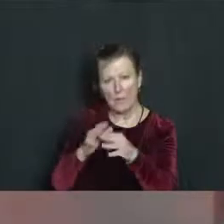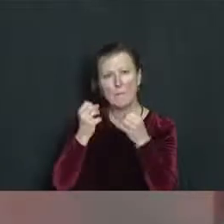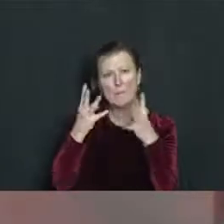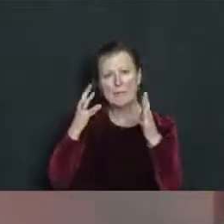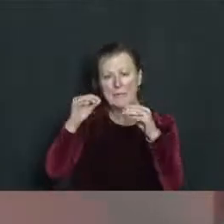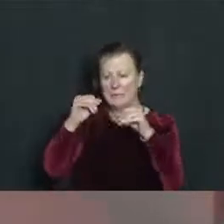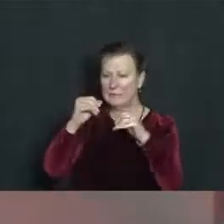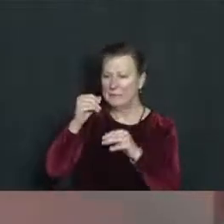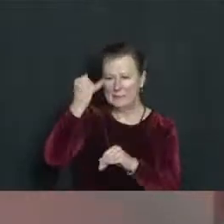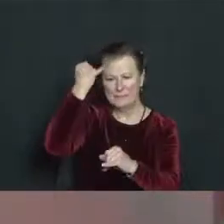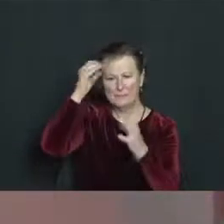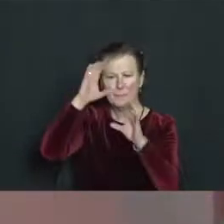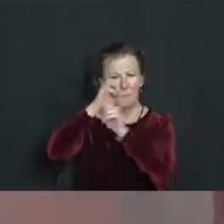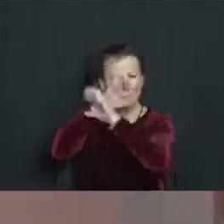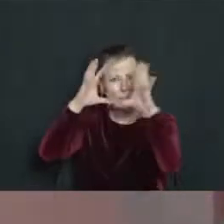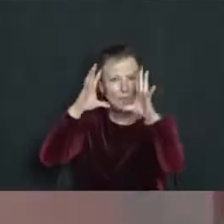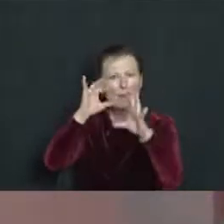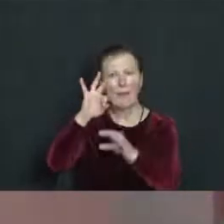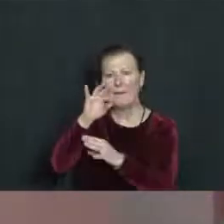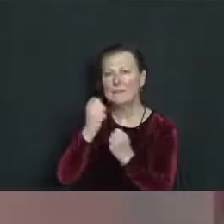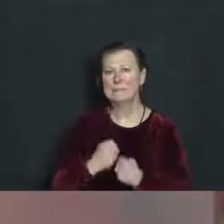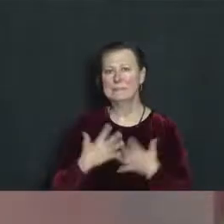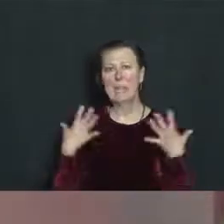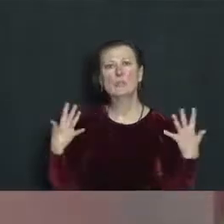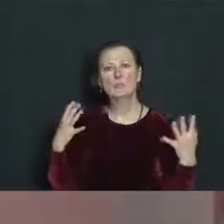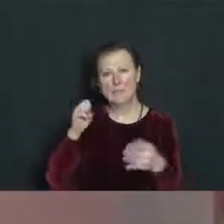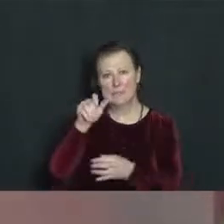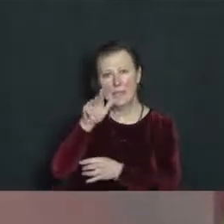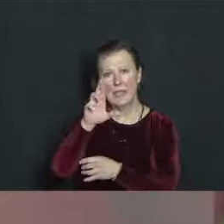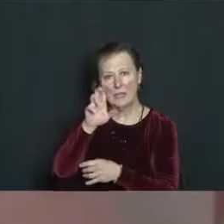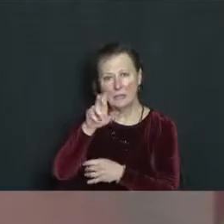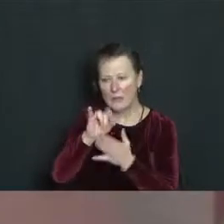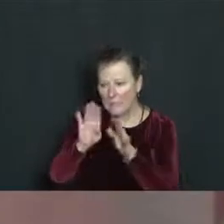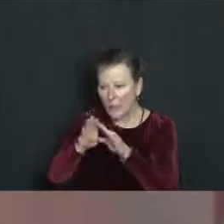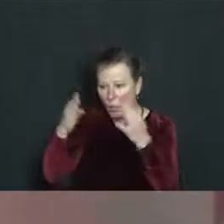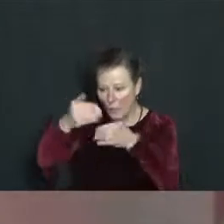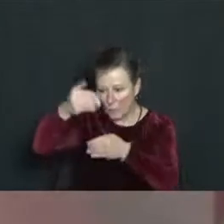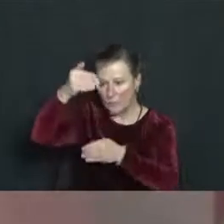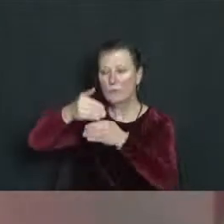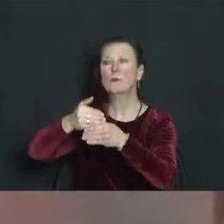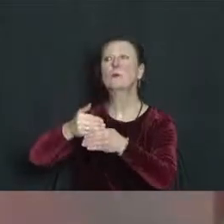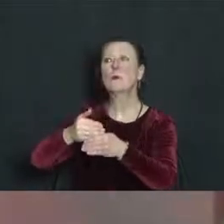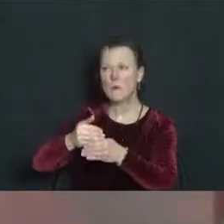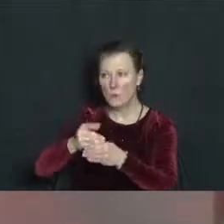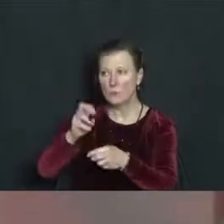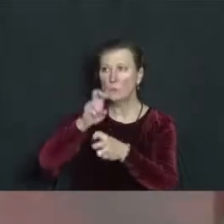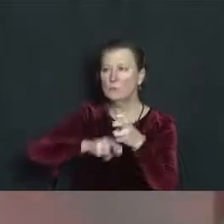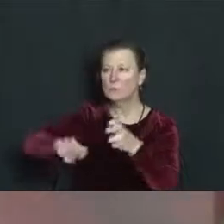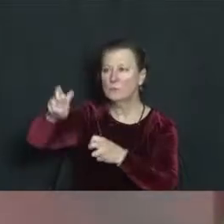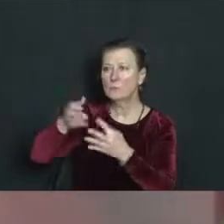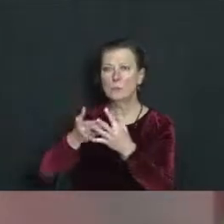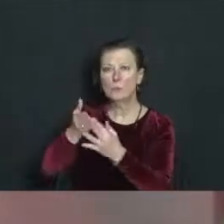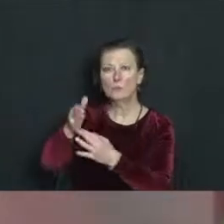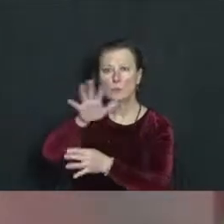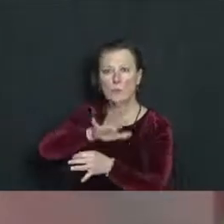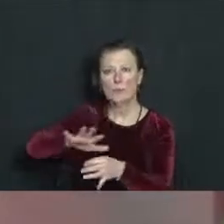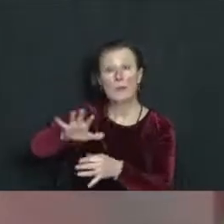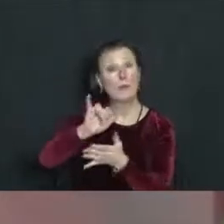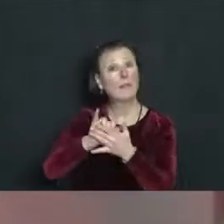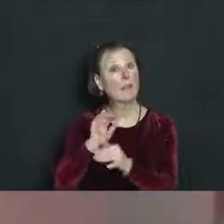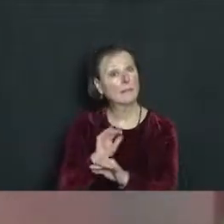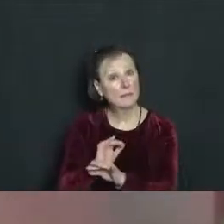of the sacred, and this opens a window to transcendent realms. And so that